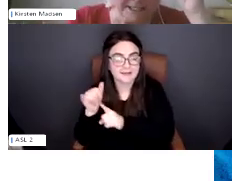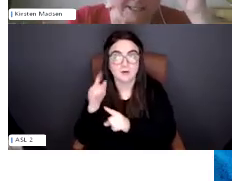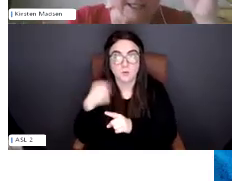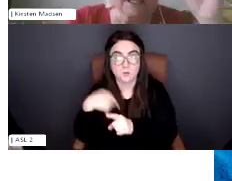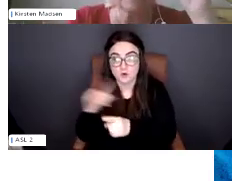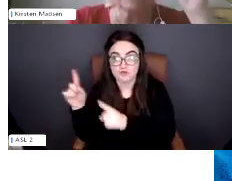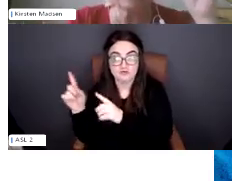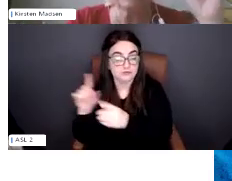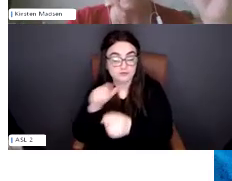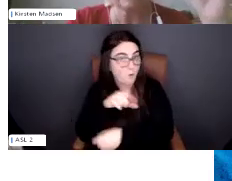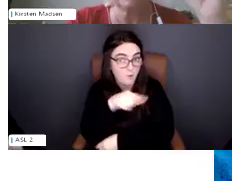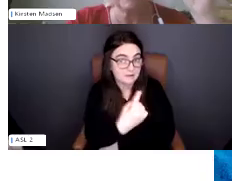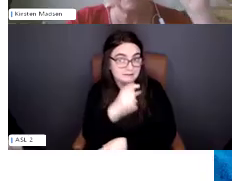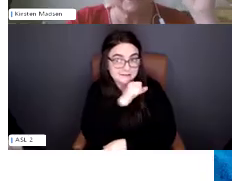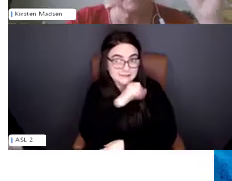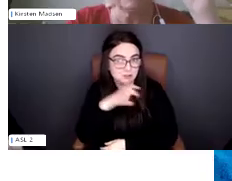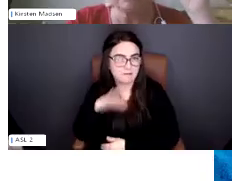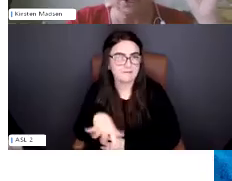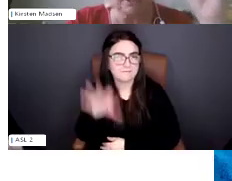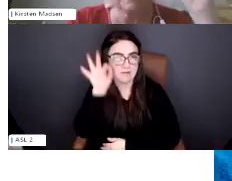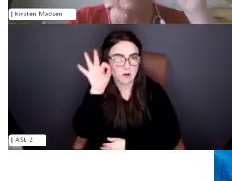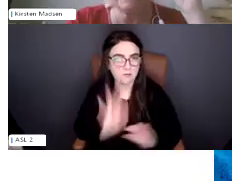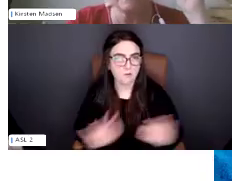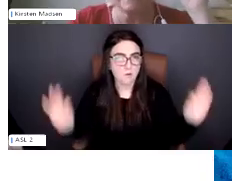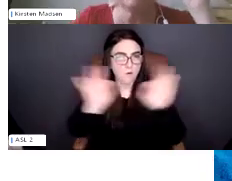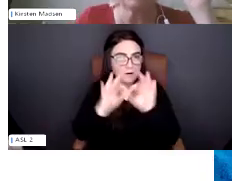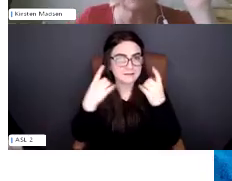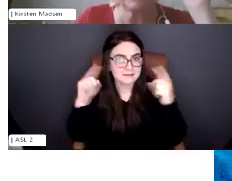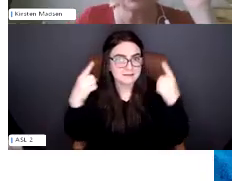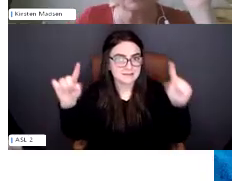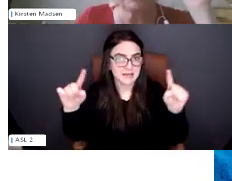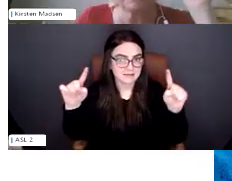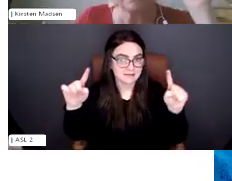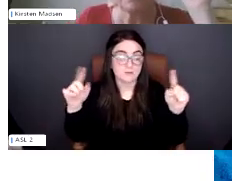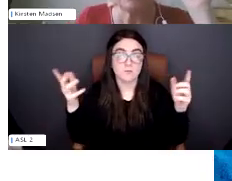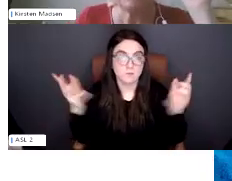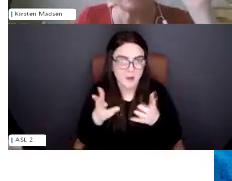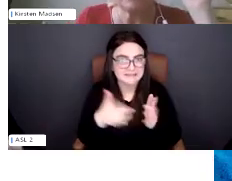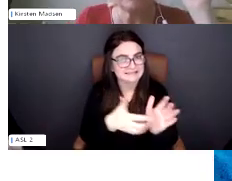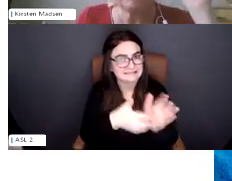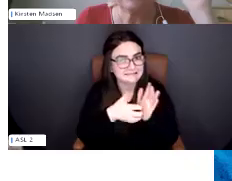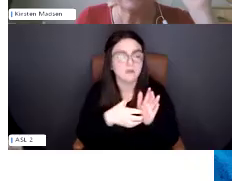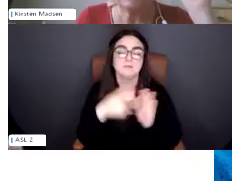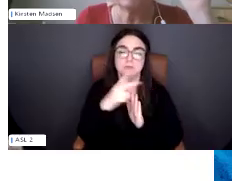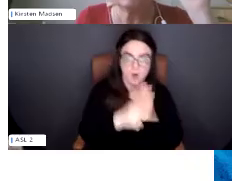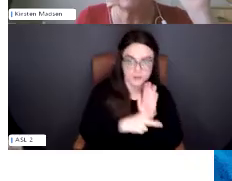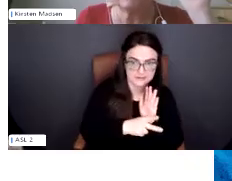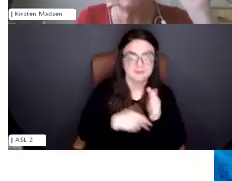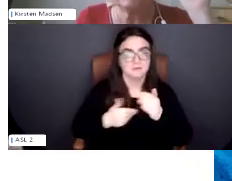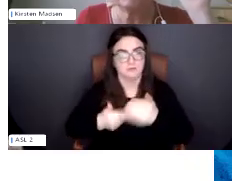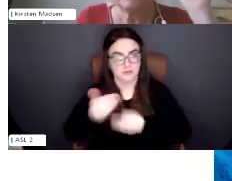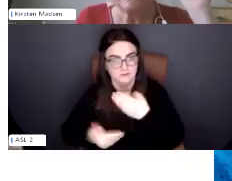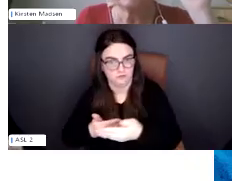the key to success is a policy and procedure. So to